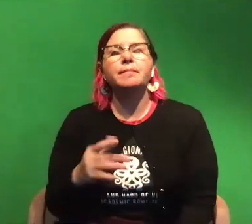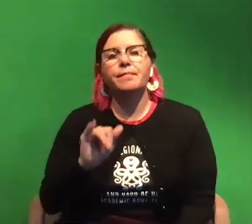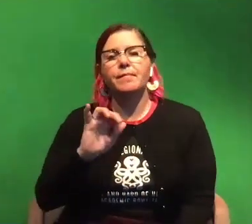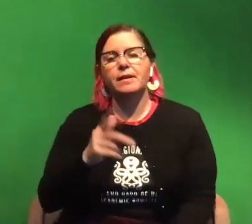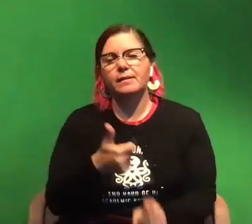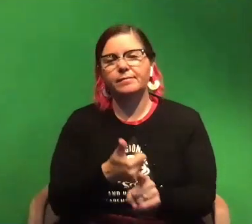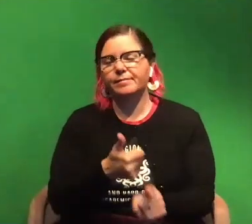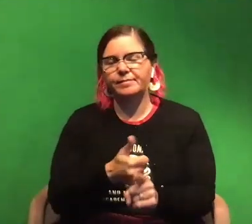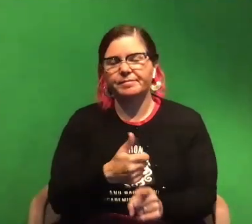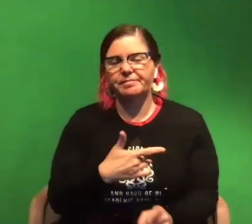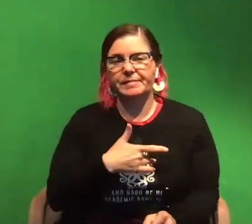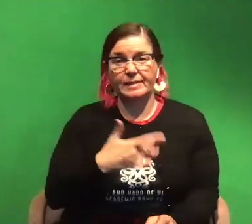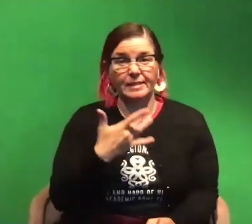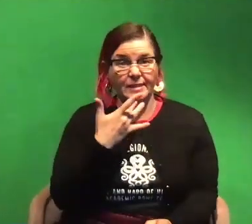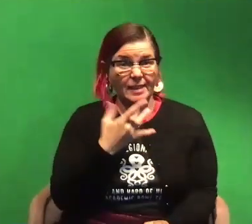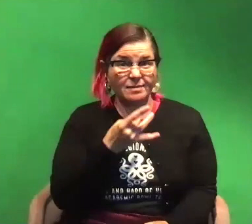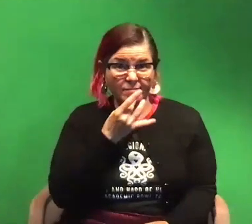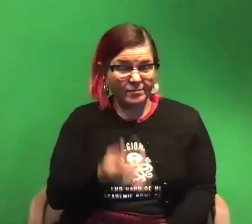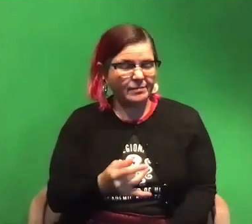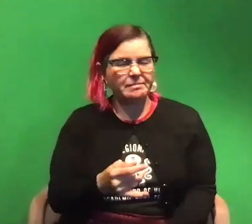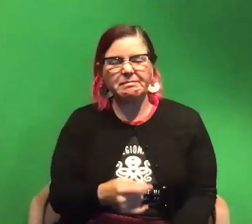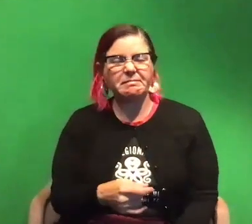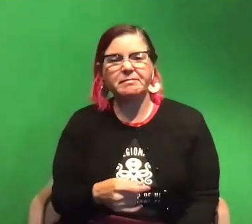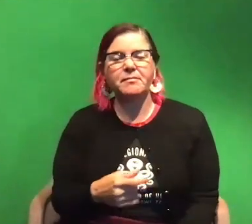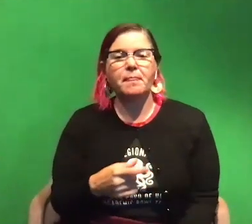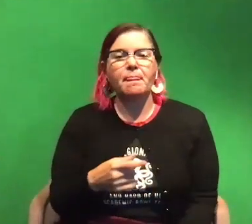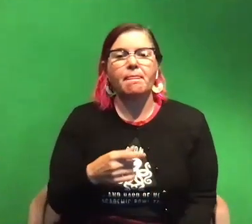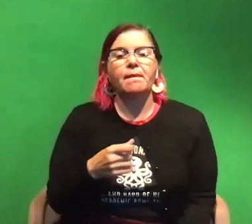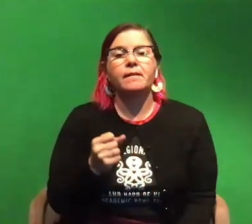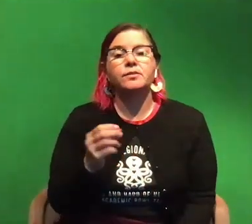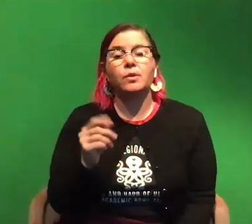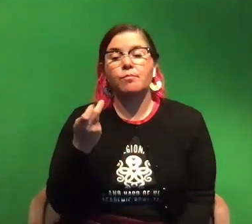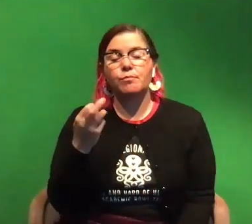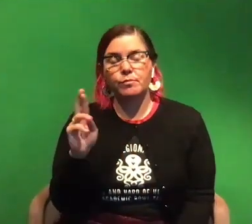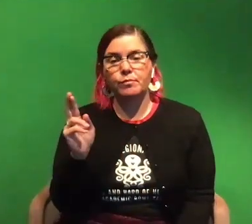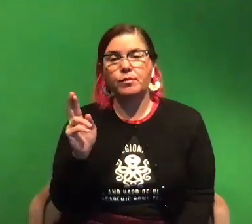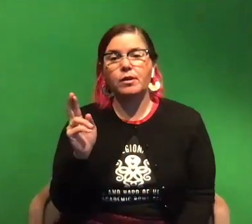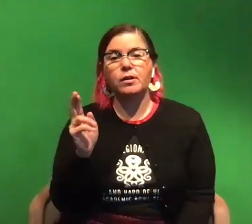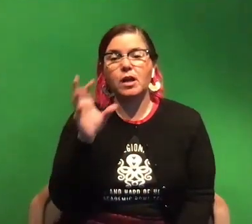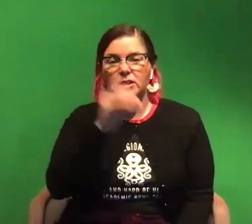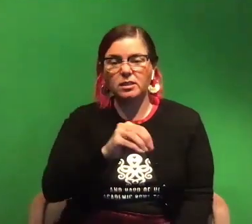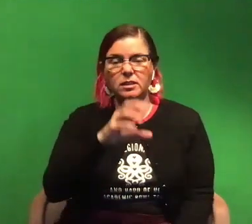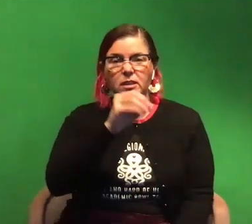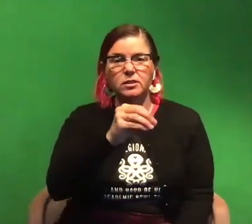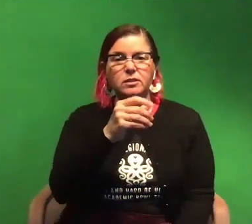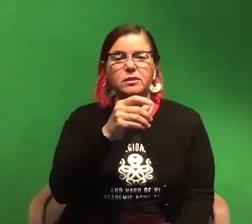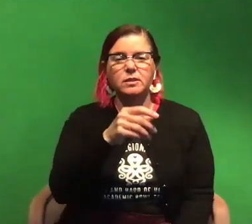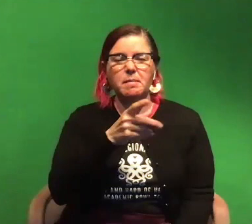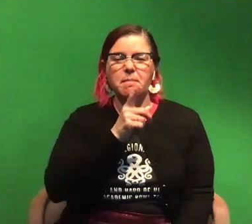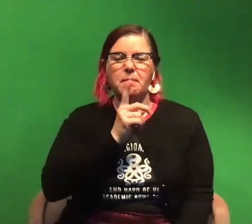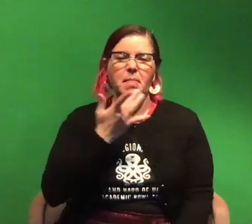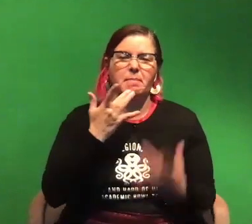very tasty chemical properties. So as the predator maybe biting on or getting that ink in their mouth, they're